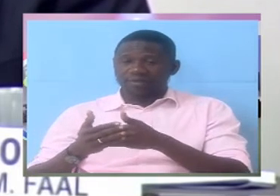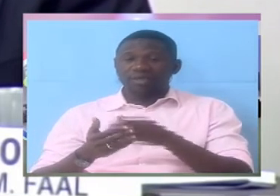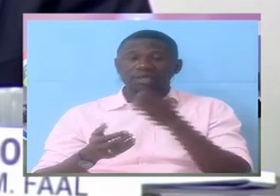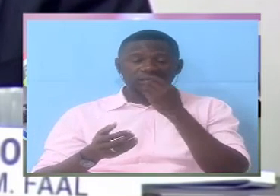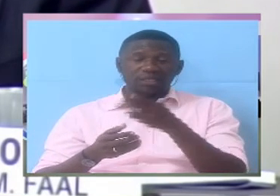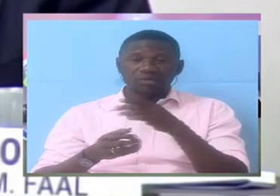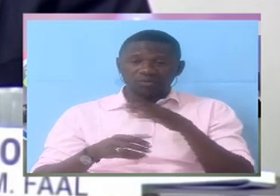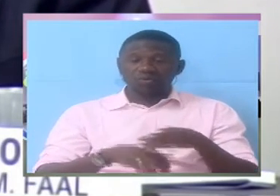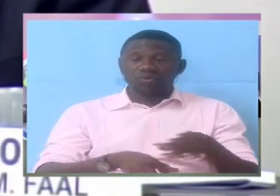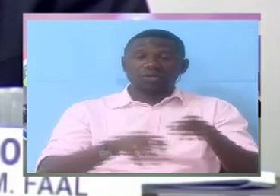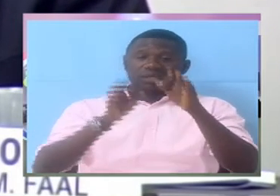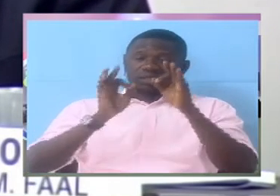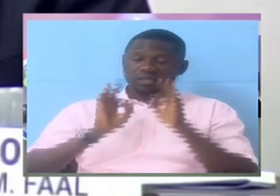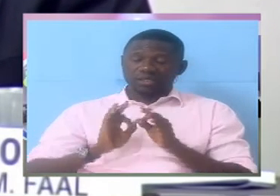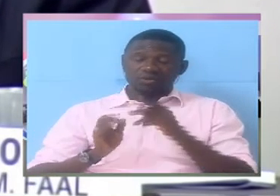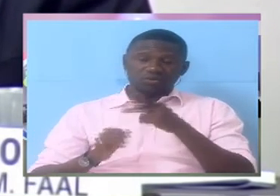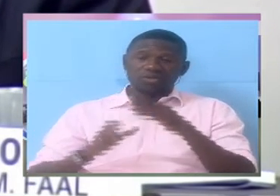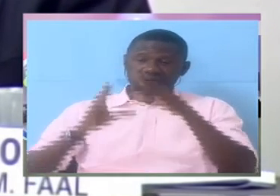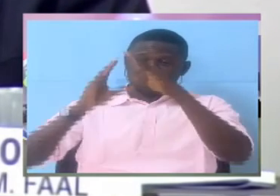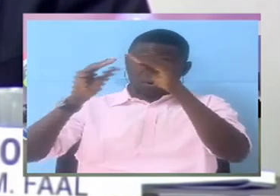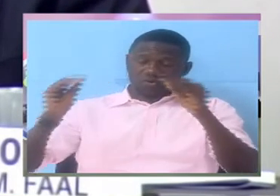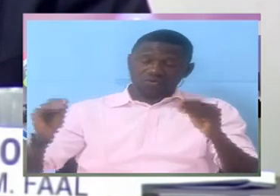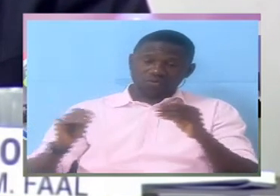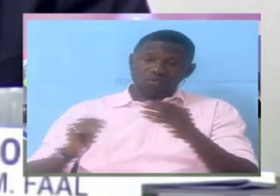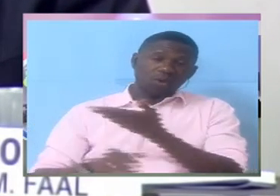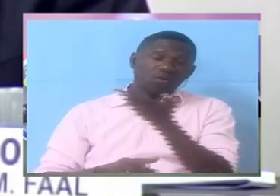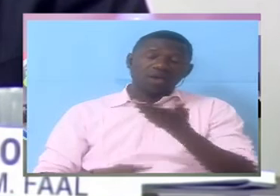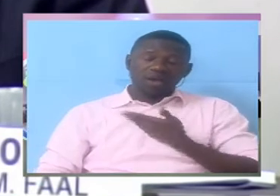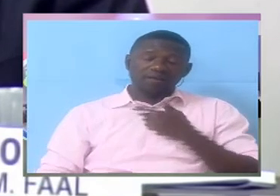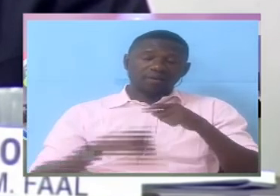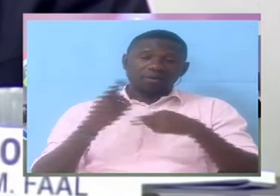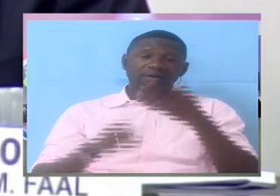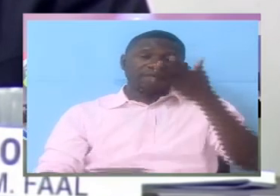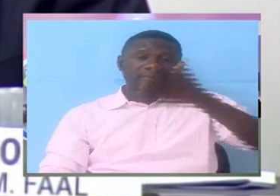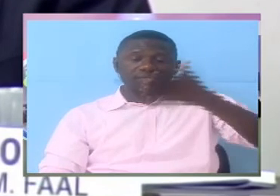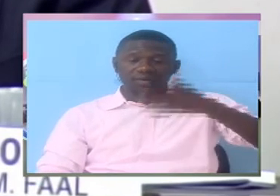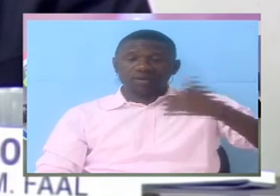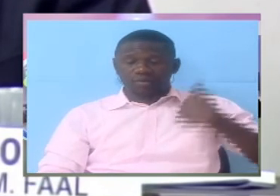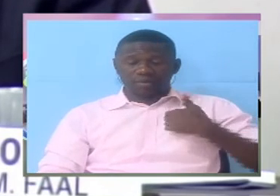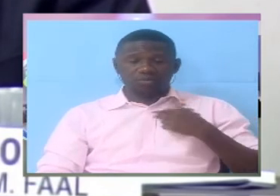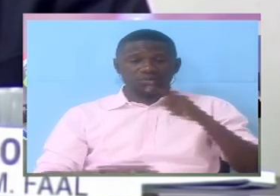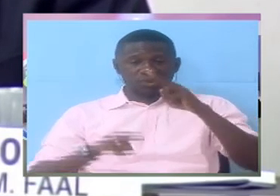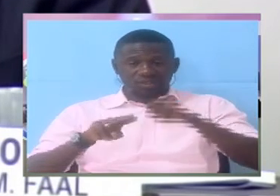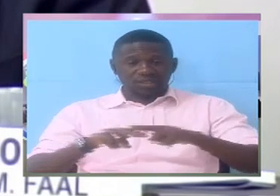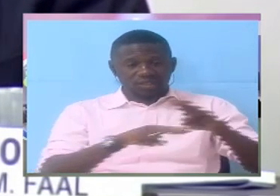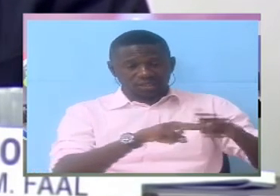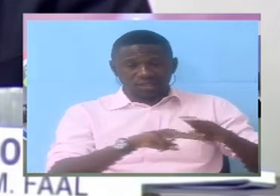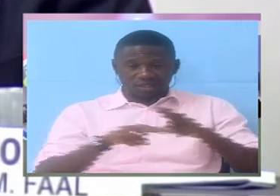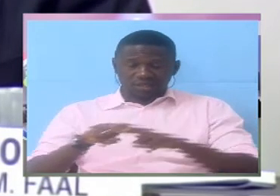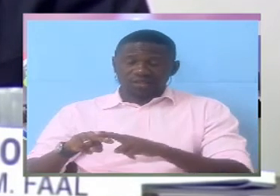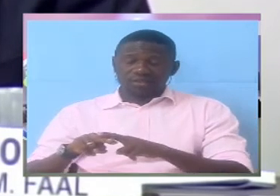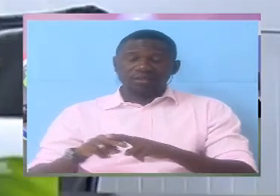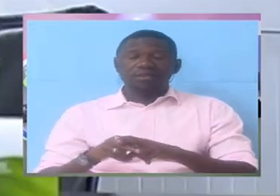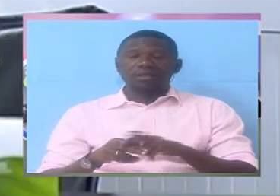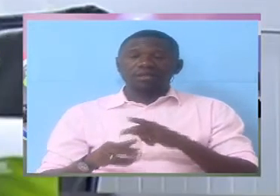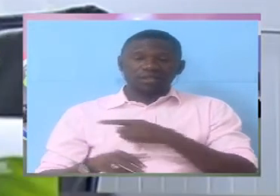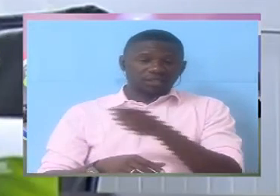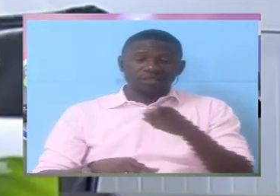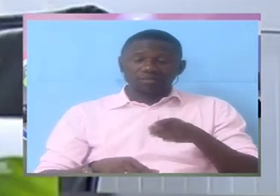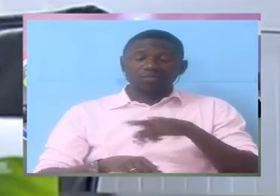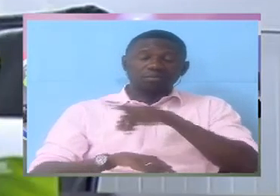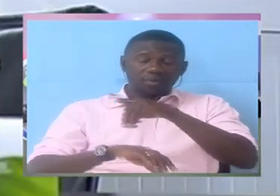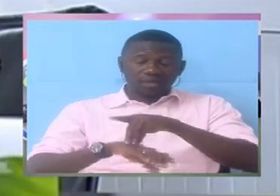was taken to this hall. Where you have these 15 people seated, and Omar, there is where they dealt with